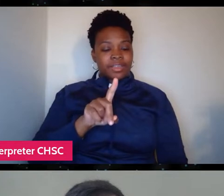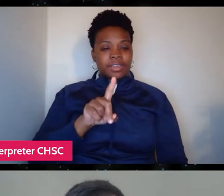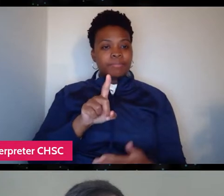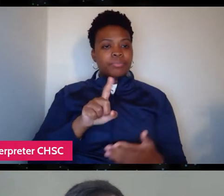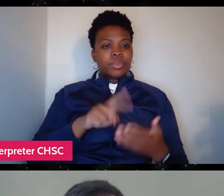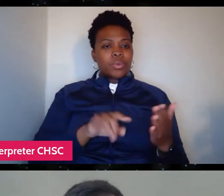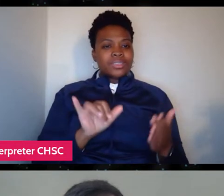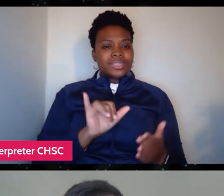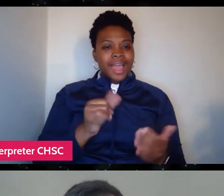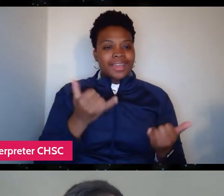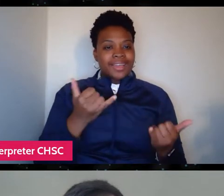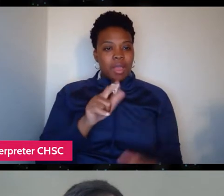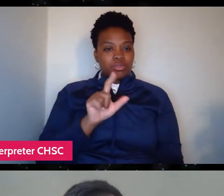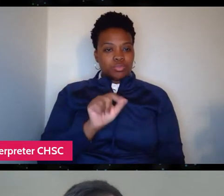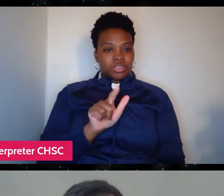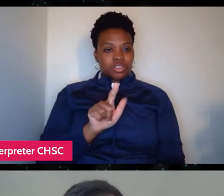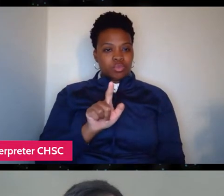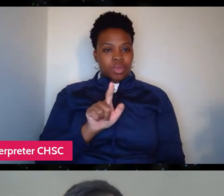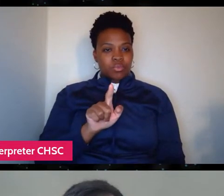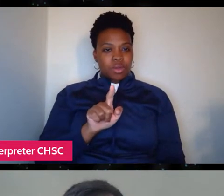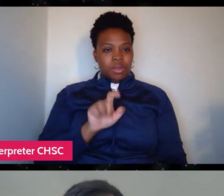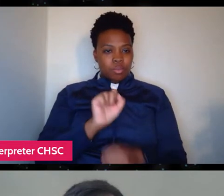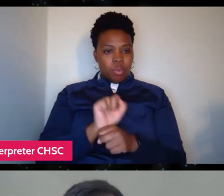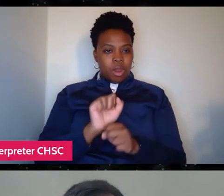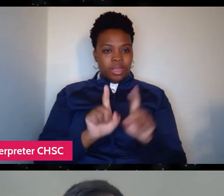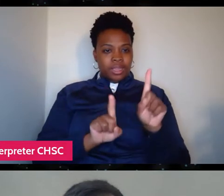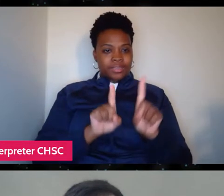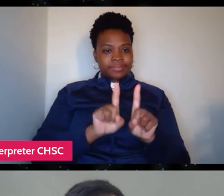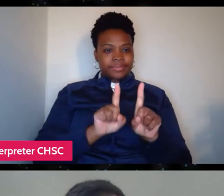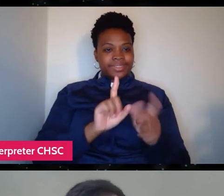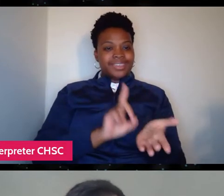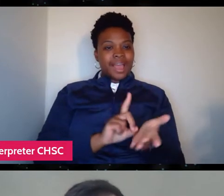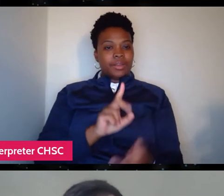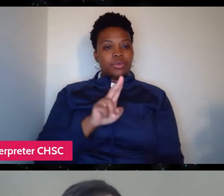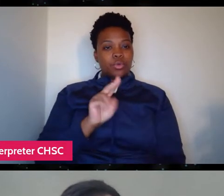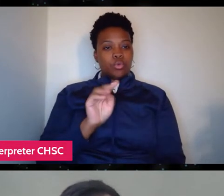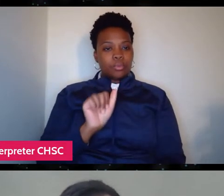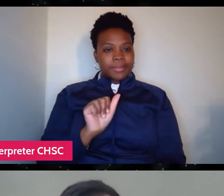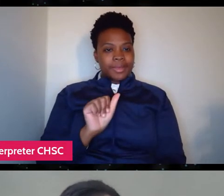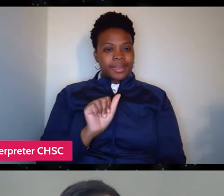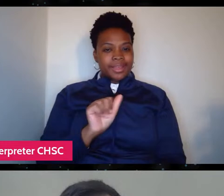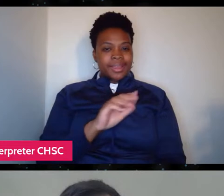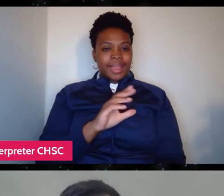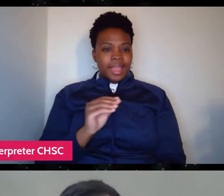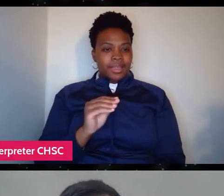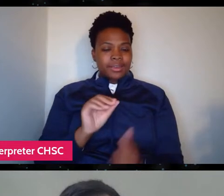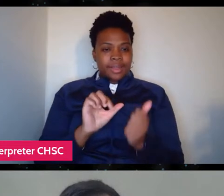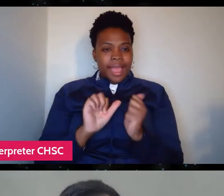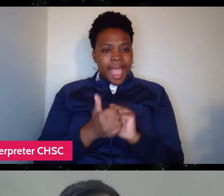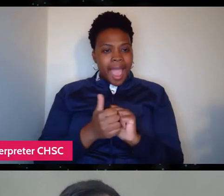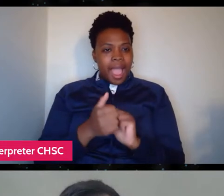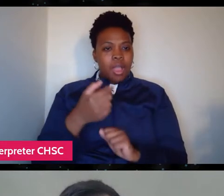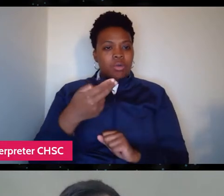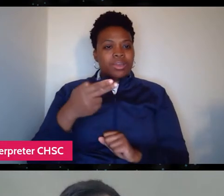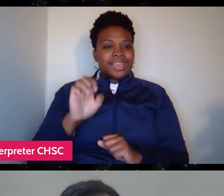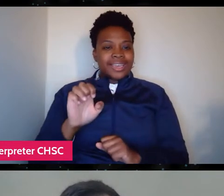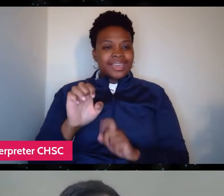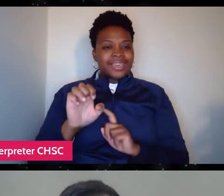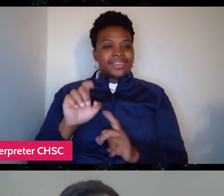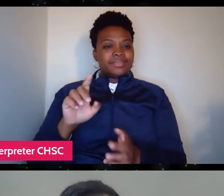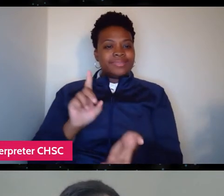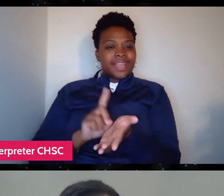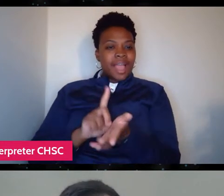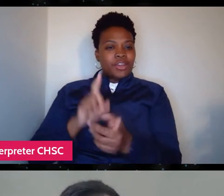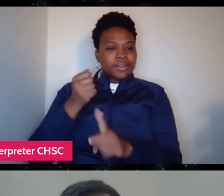in 2021 working alongside Dr. Uma, and you know how he impacts